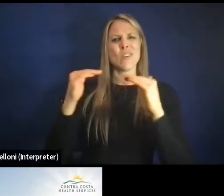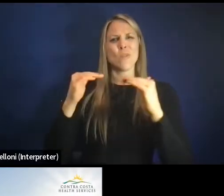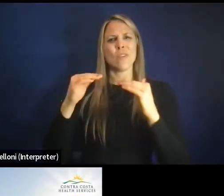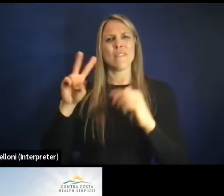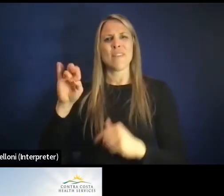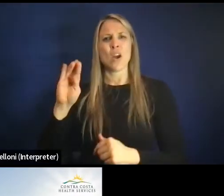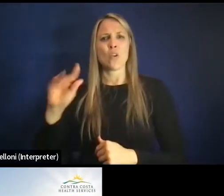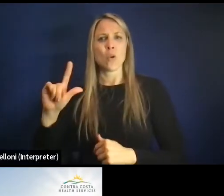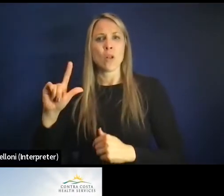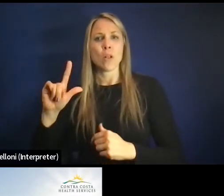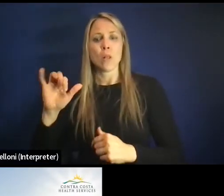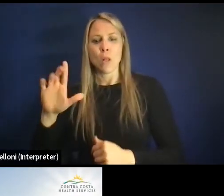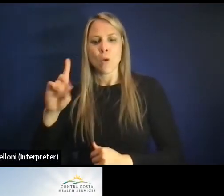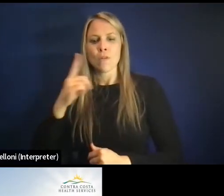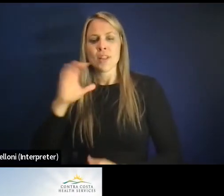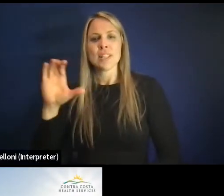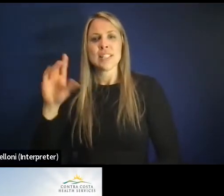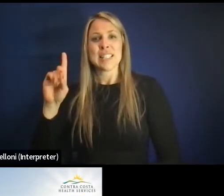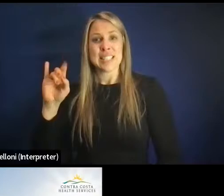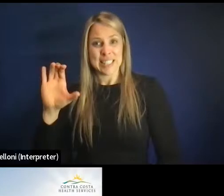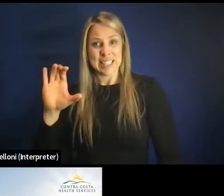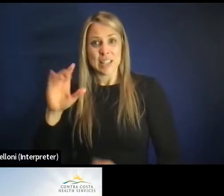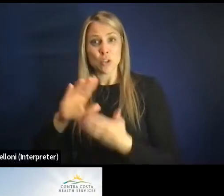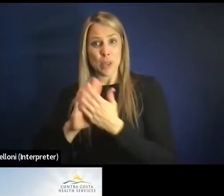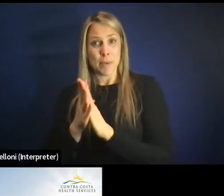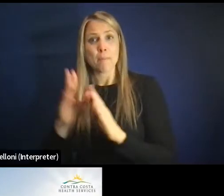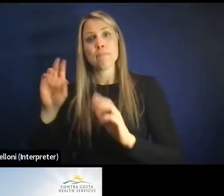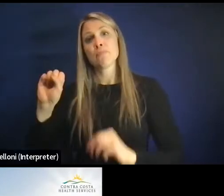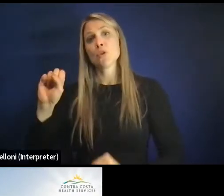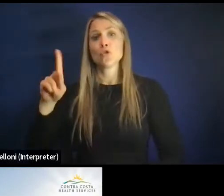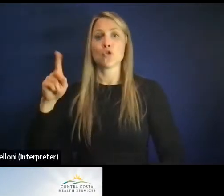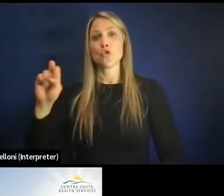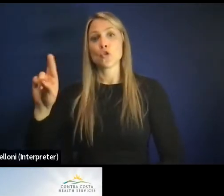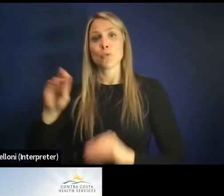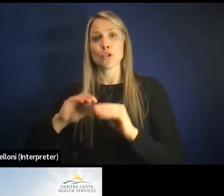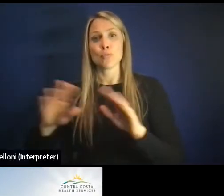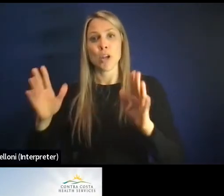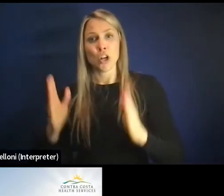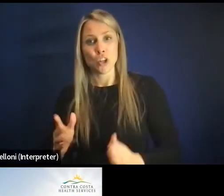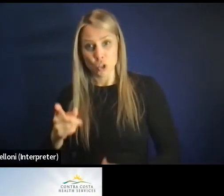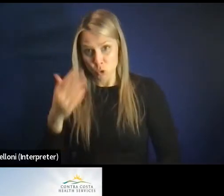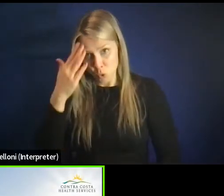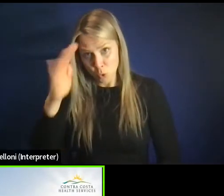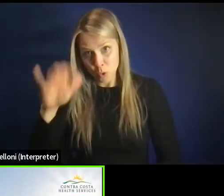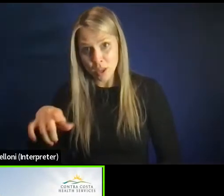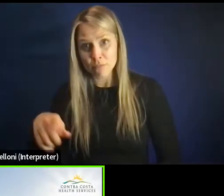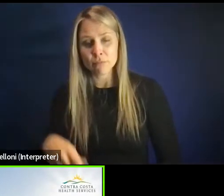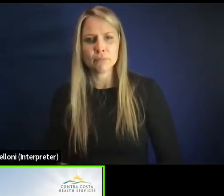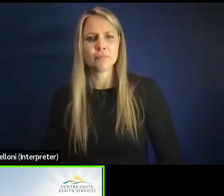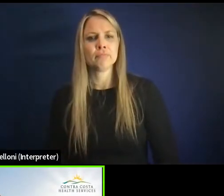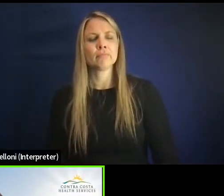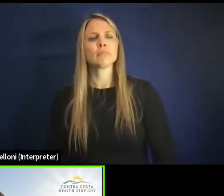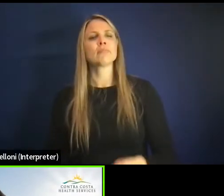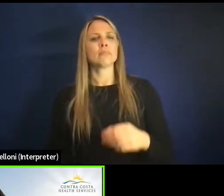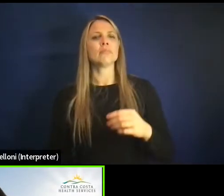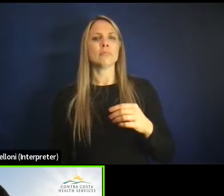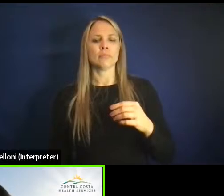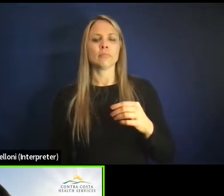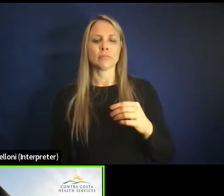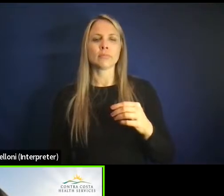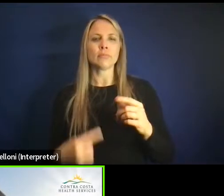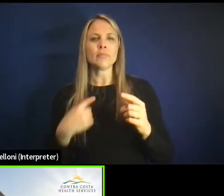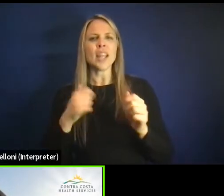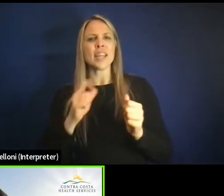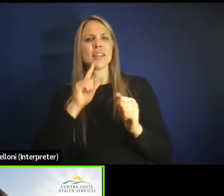load per the CDC, do they become super spreaders? Do you have an answer to that? I can address that